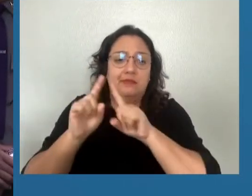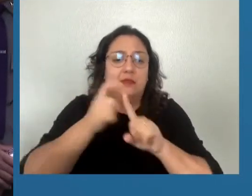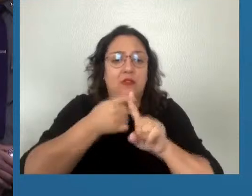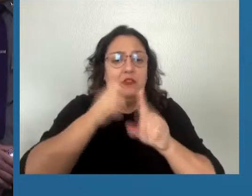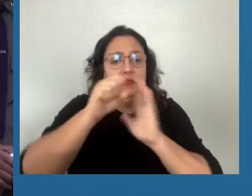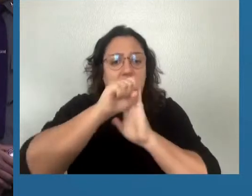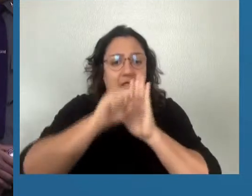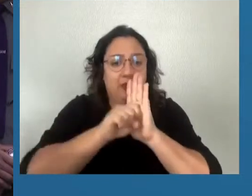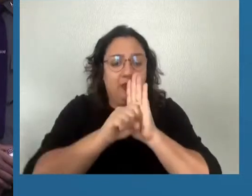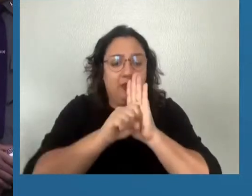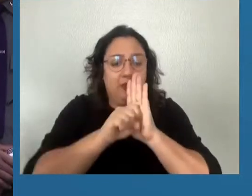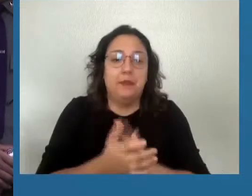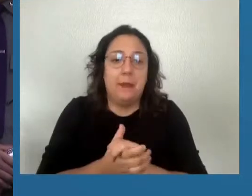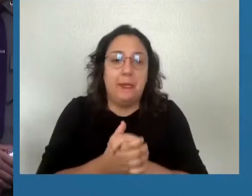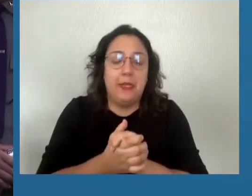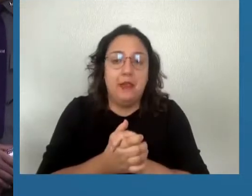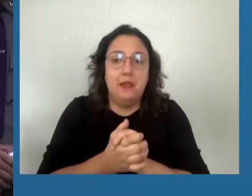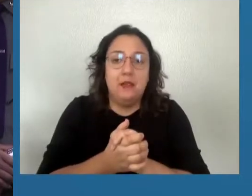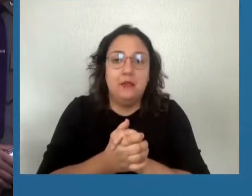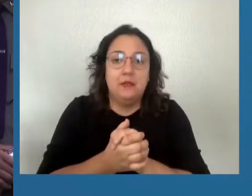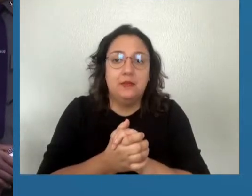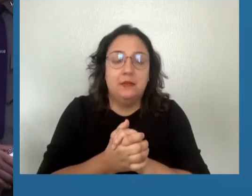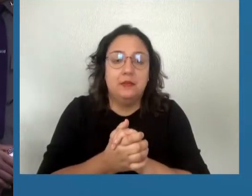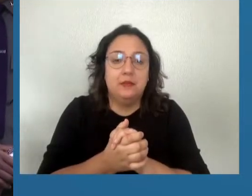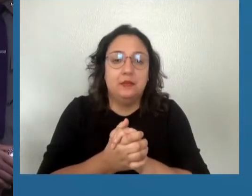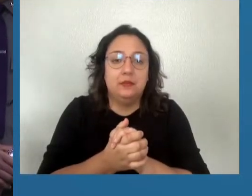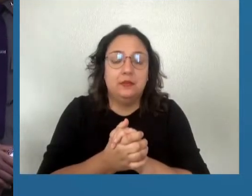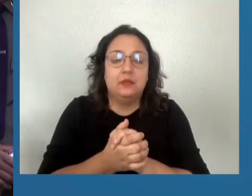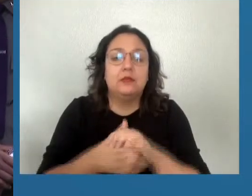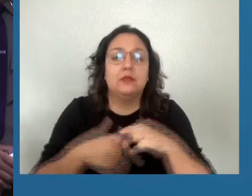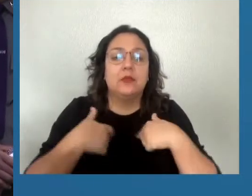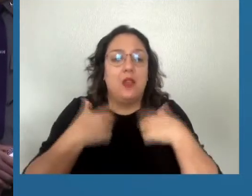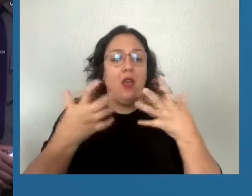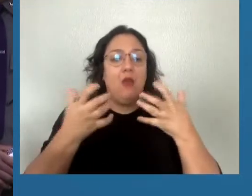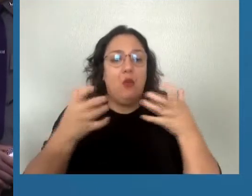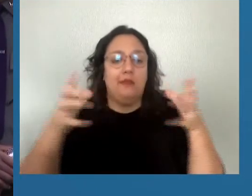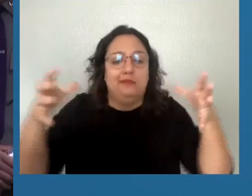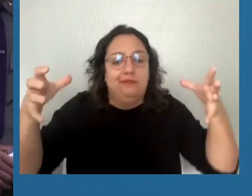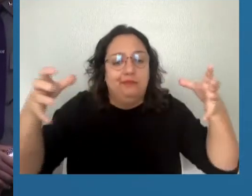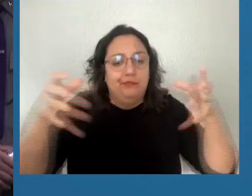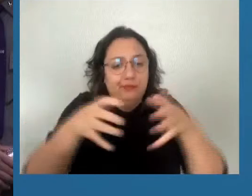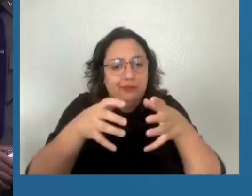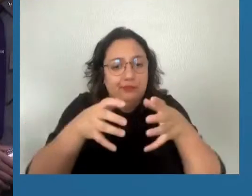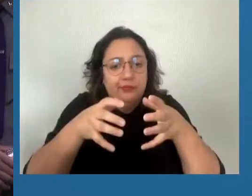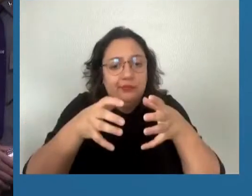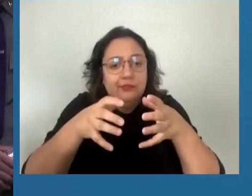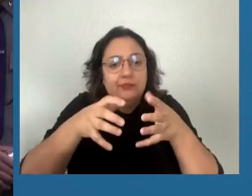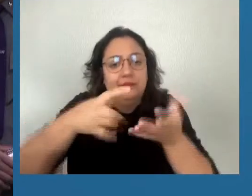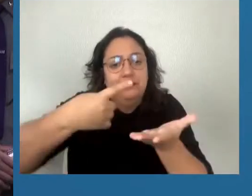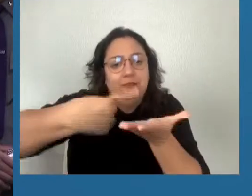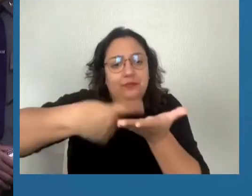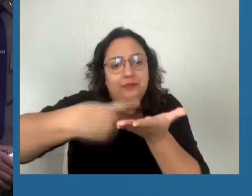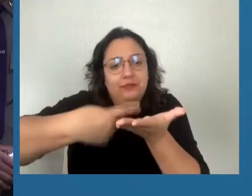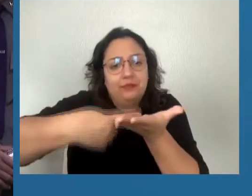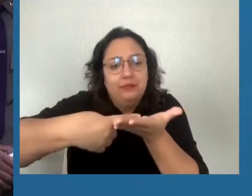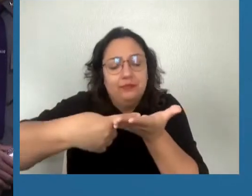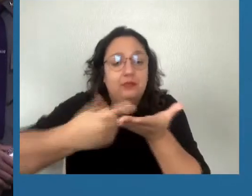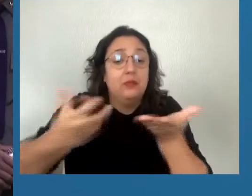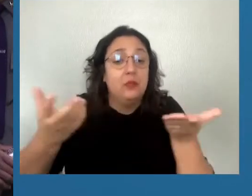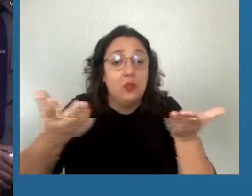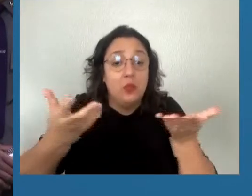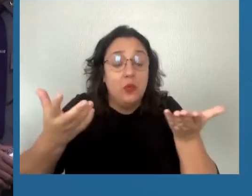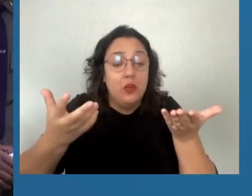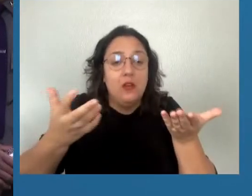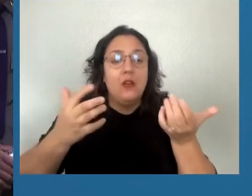I wanted to have the opportunity today to bring everybody together and talk about a path forward, how we can restore the